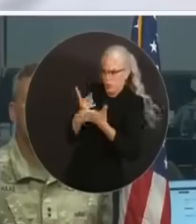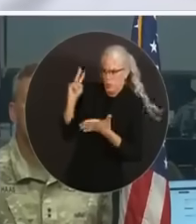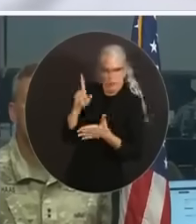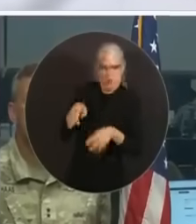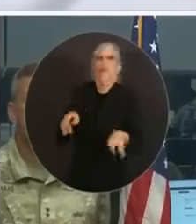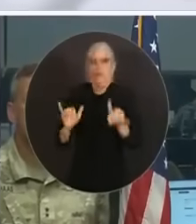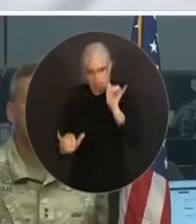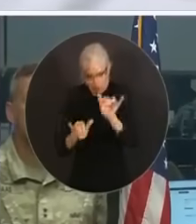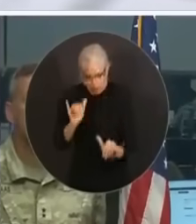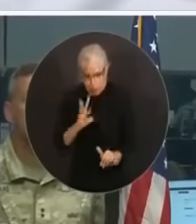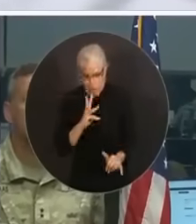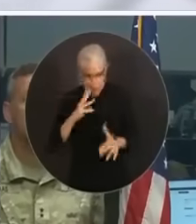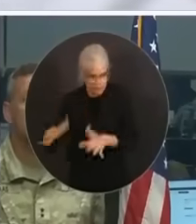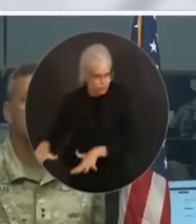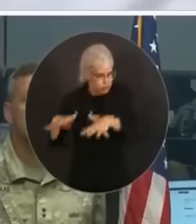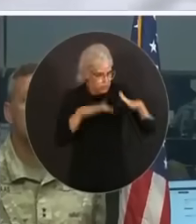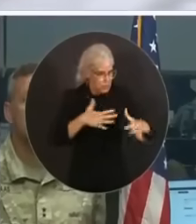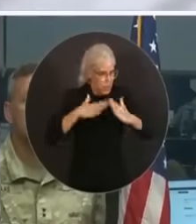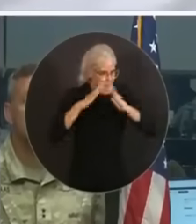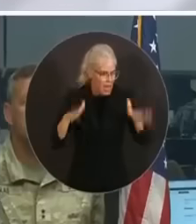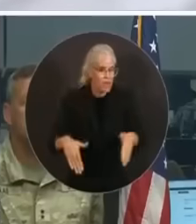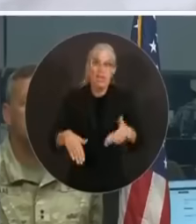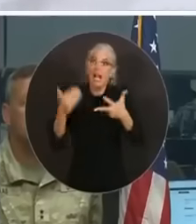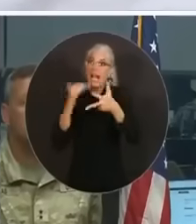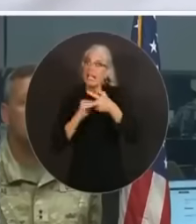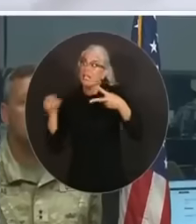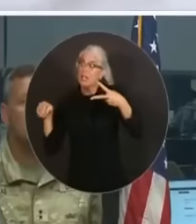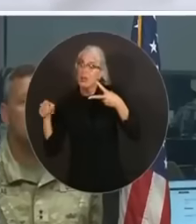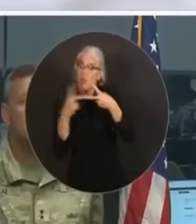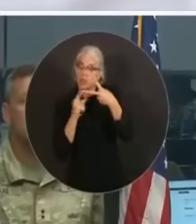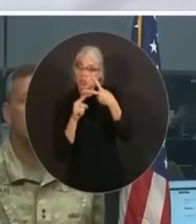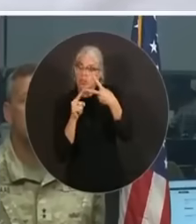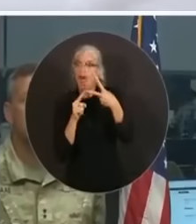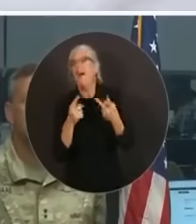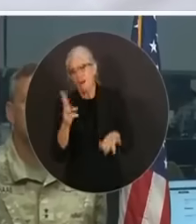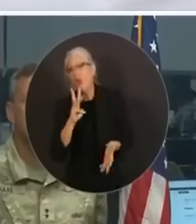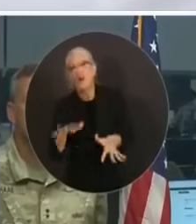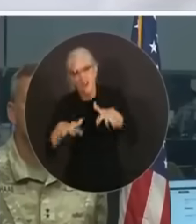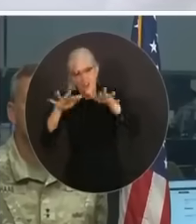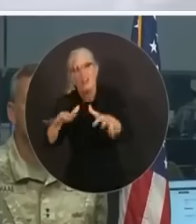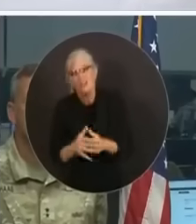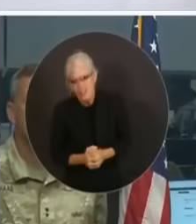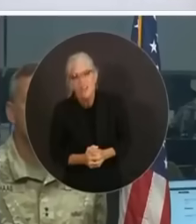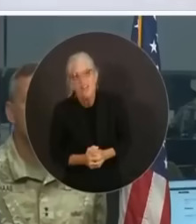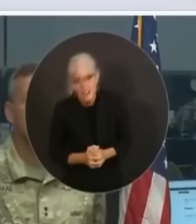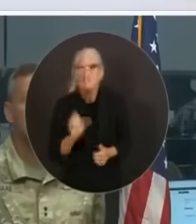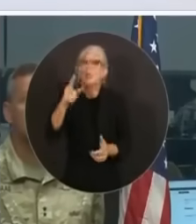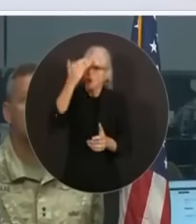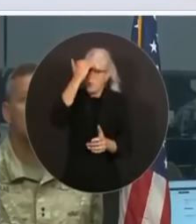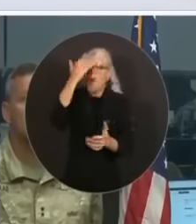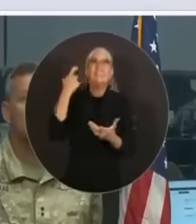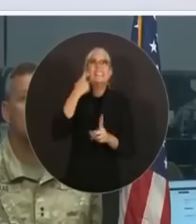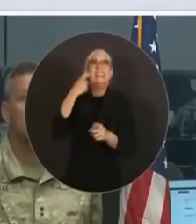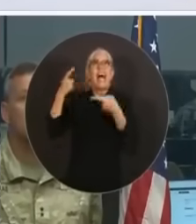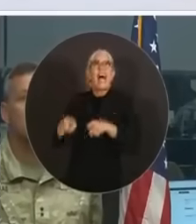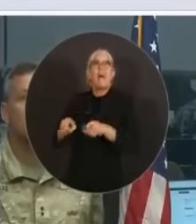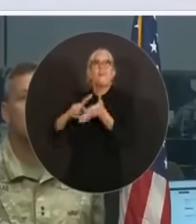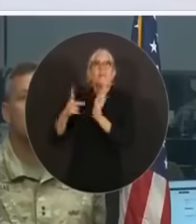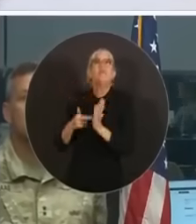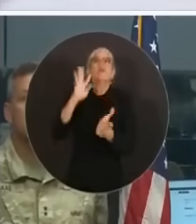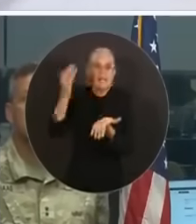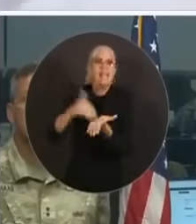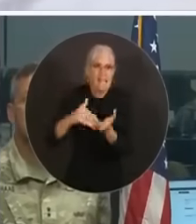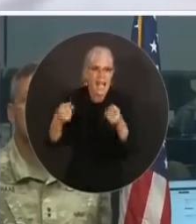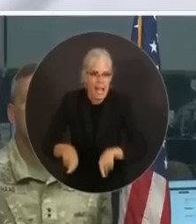more with this storm. So don't mess with the storm surge and do what you need to do to keep yourself and your family safe. We're